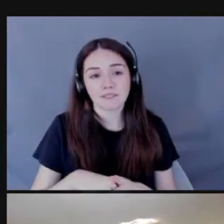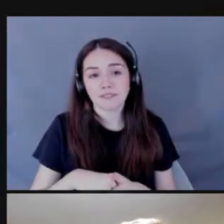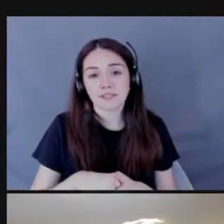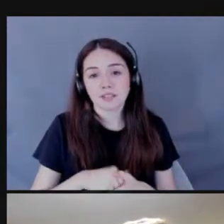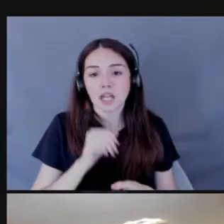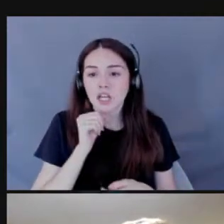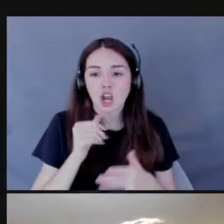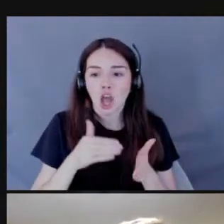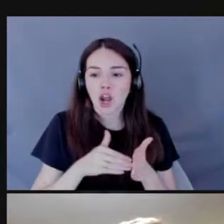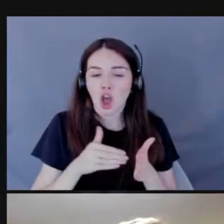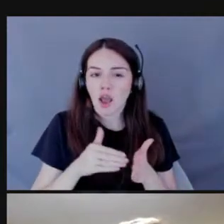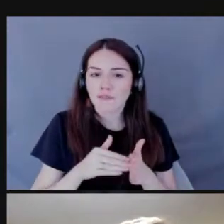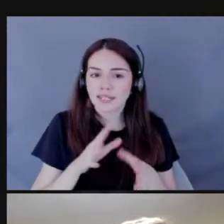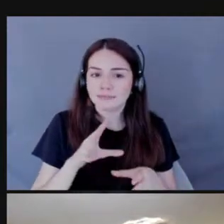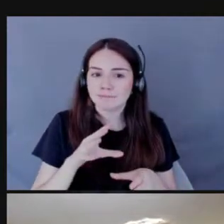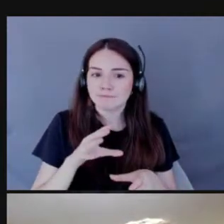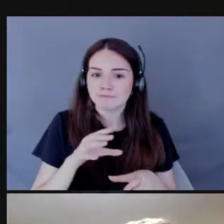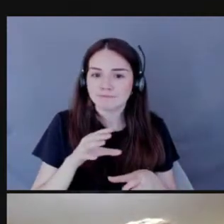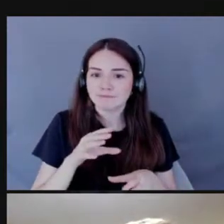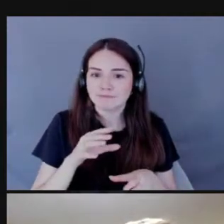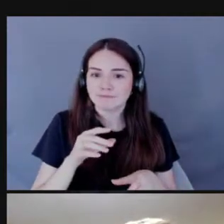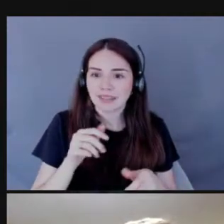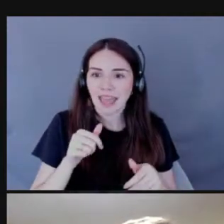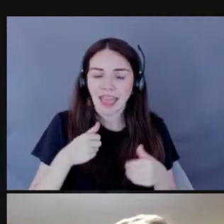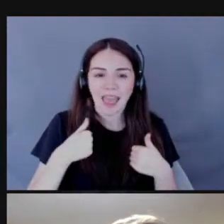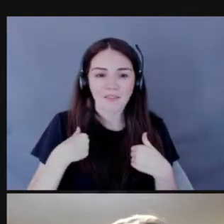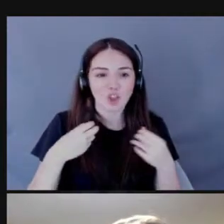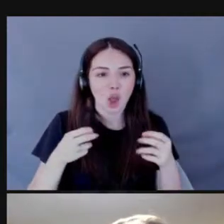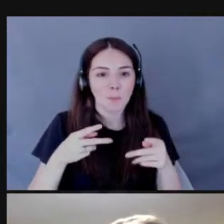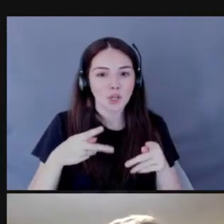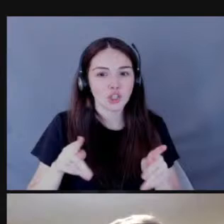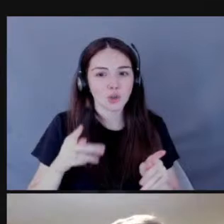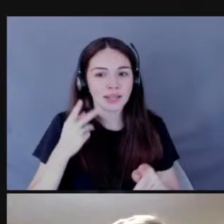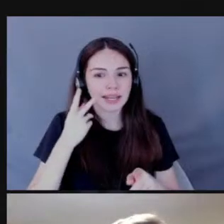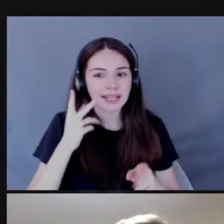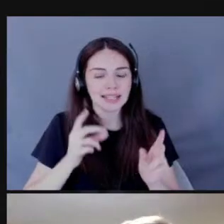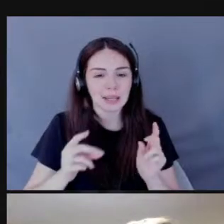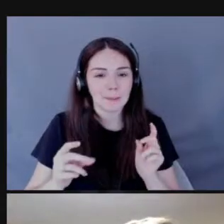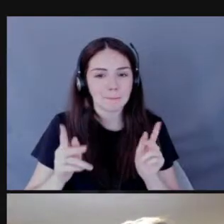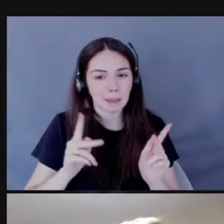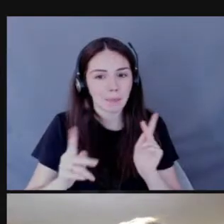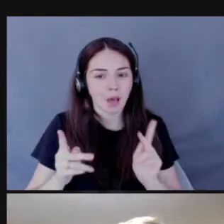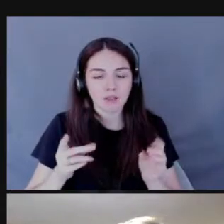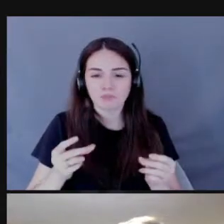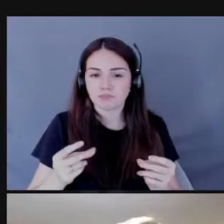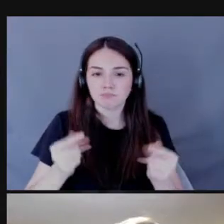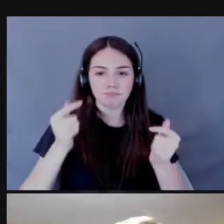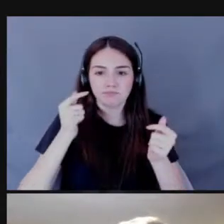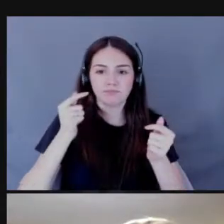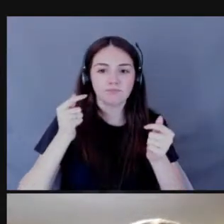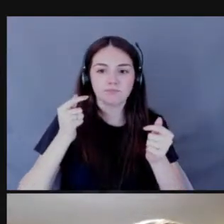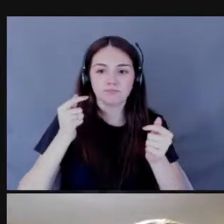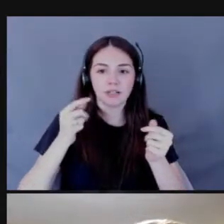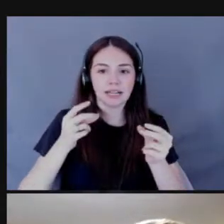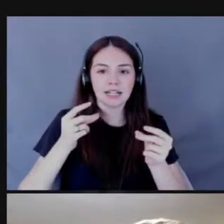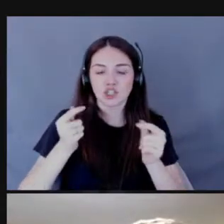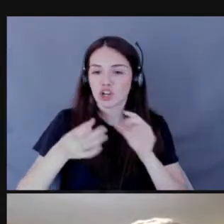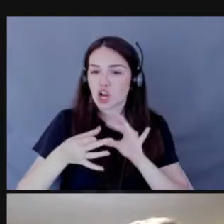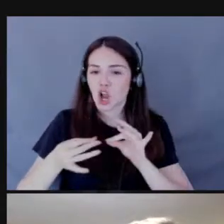in a position where you can see what people's kind of instant, direct thinking about things was.